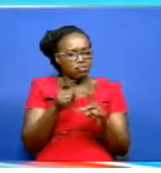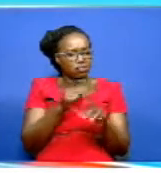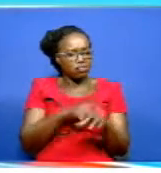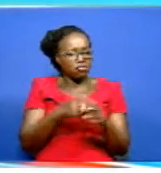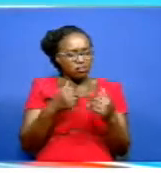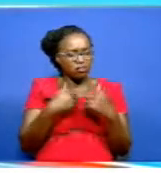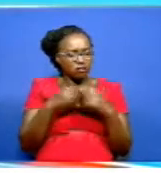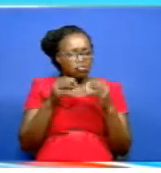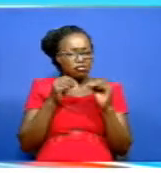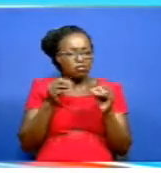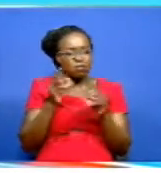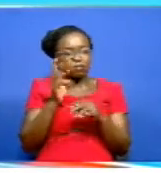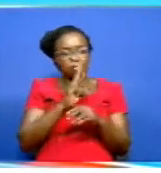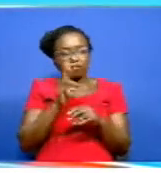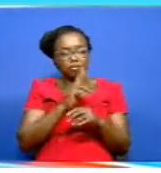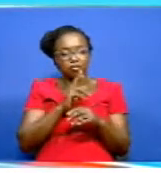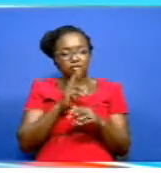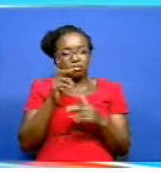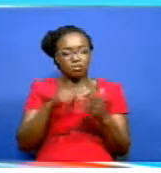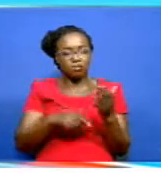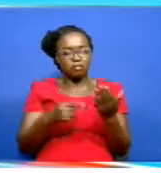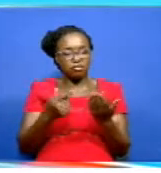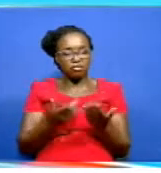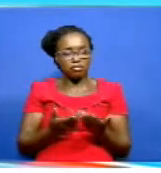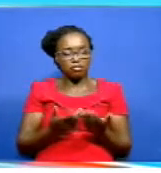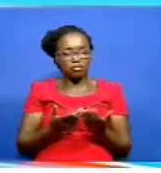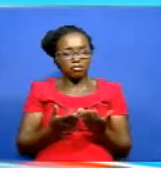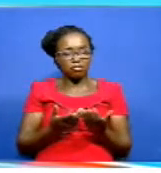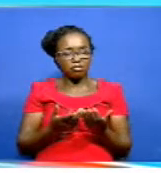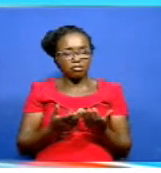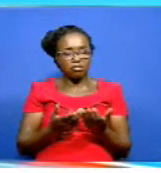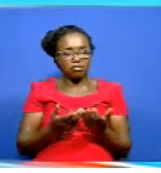Do you think the risk is worth